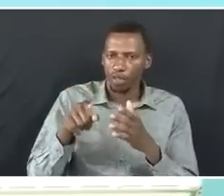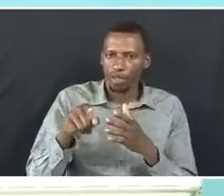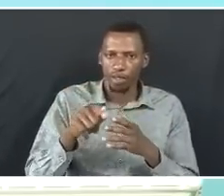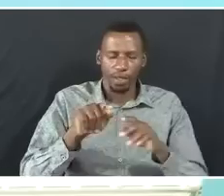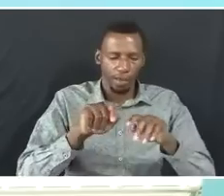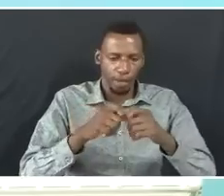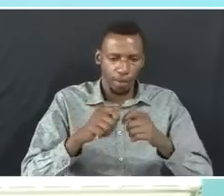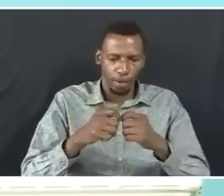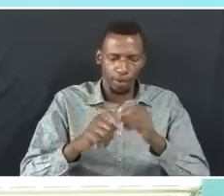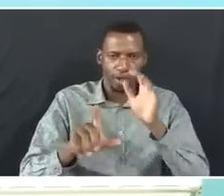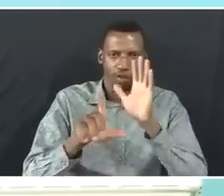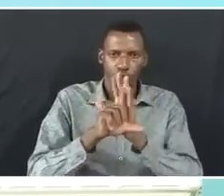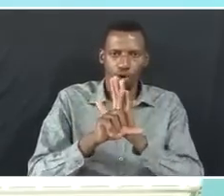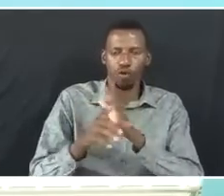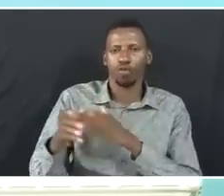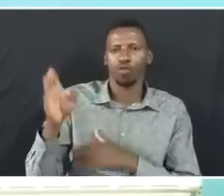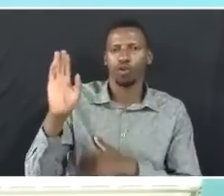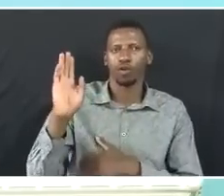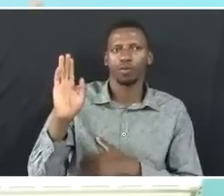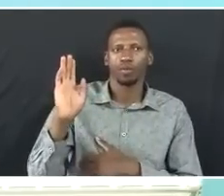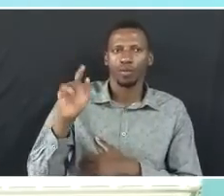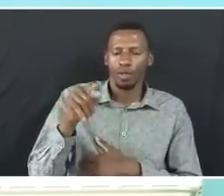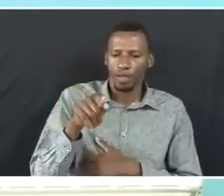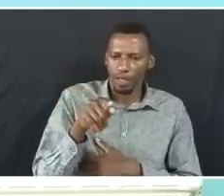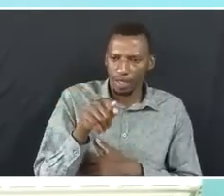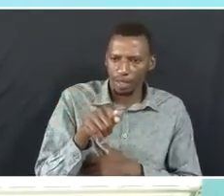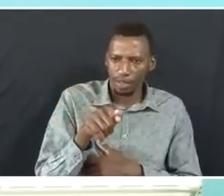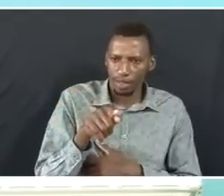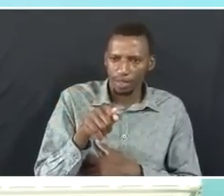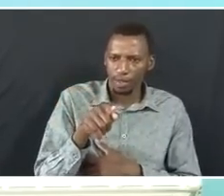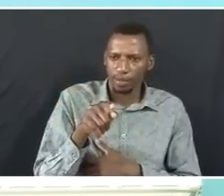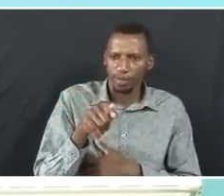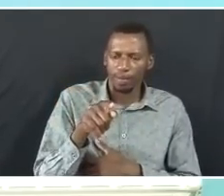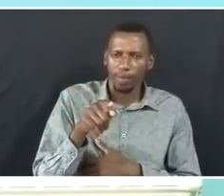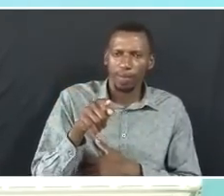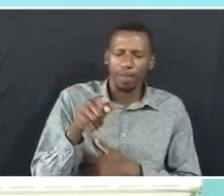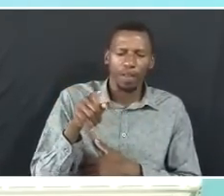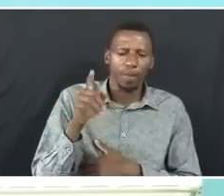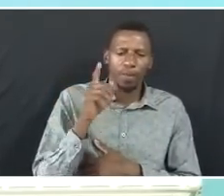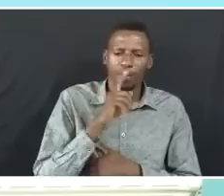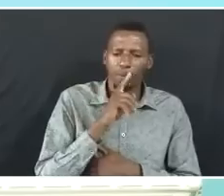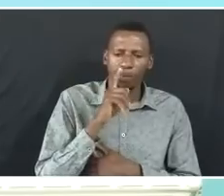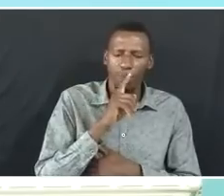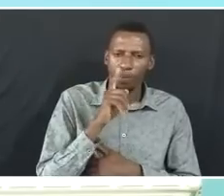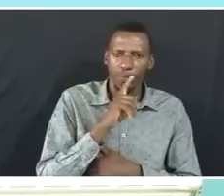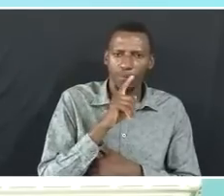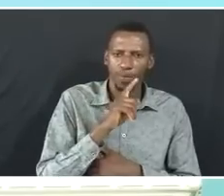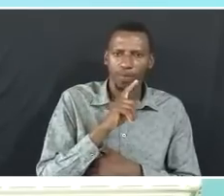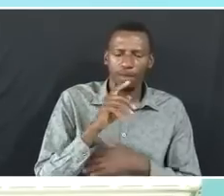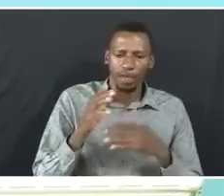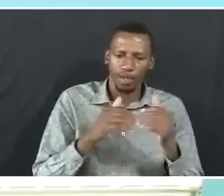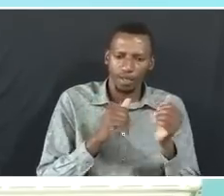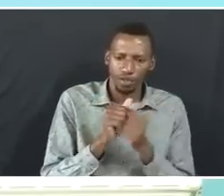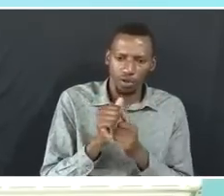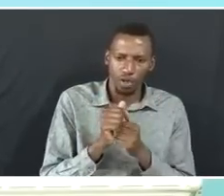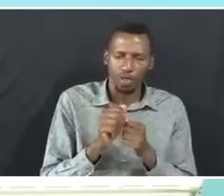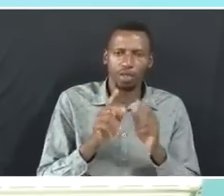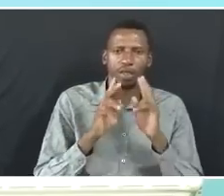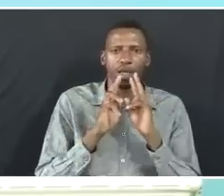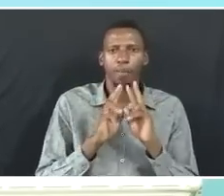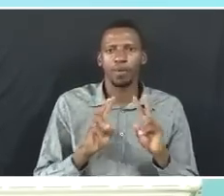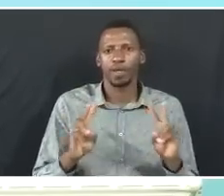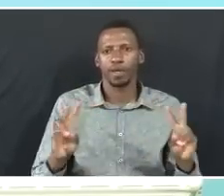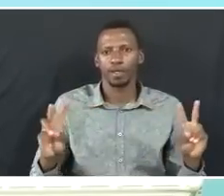of the law of God and was fatal to the sacredness and peace of the family